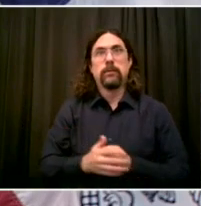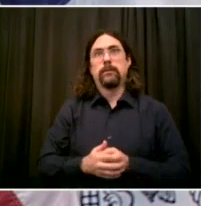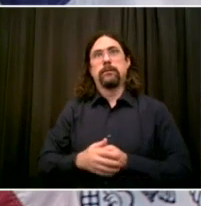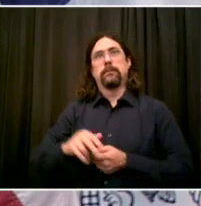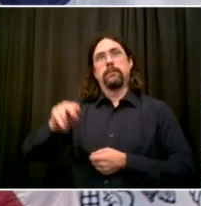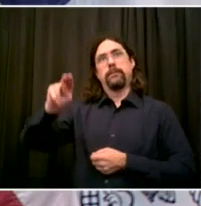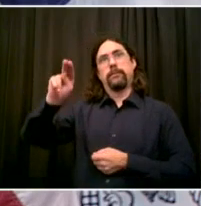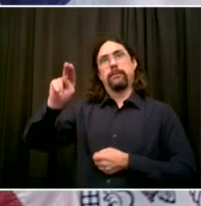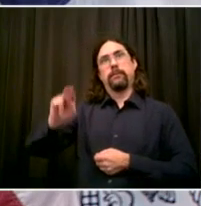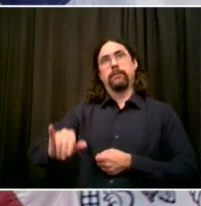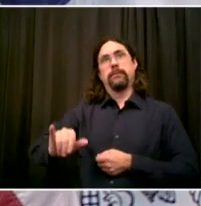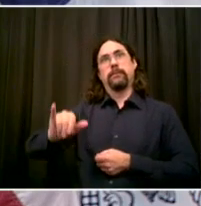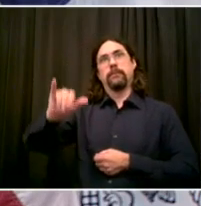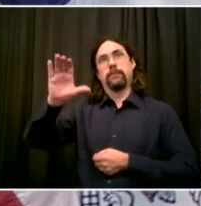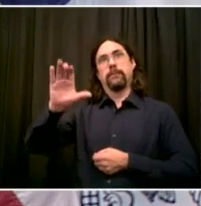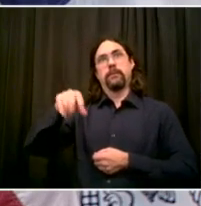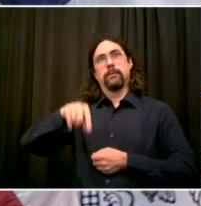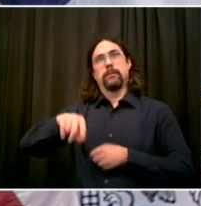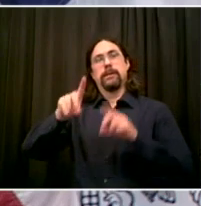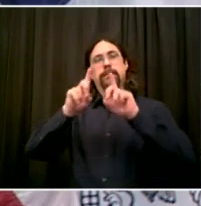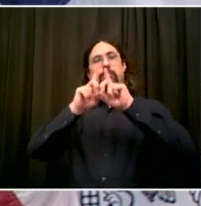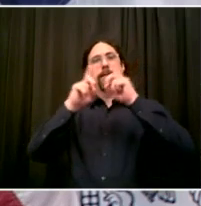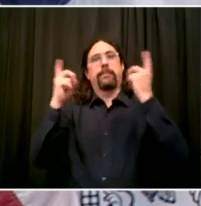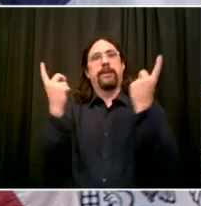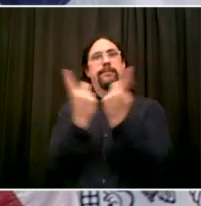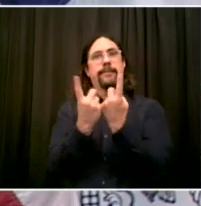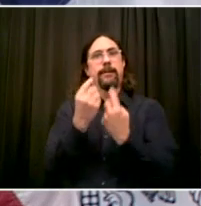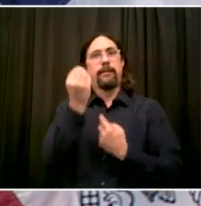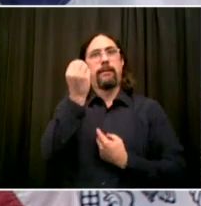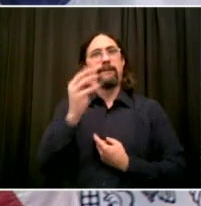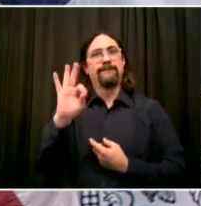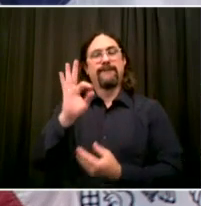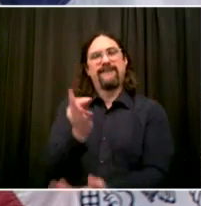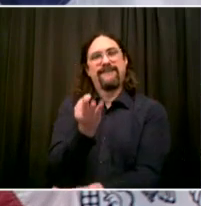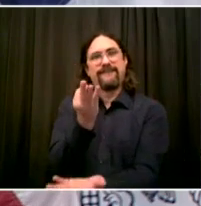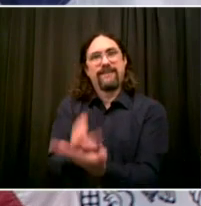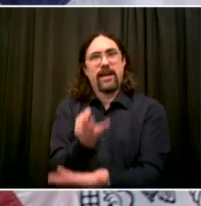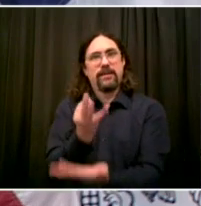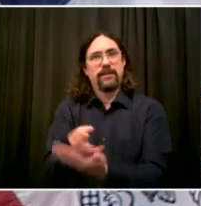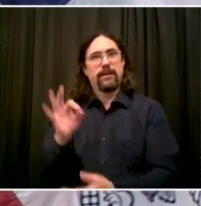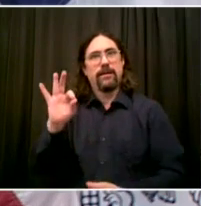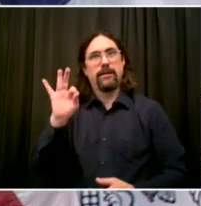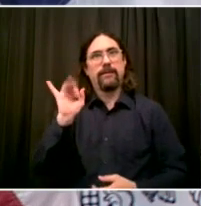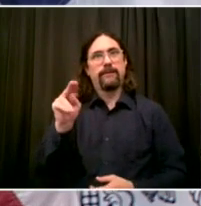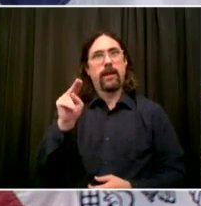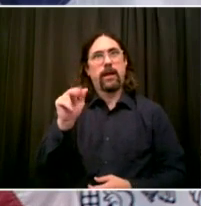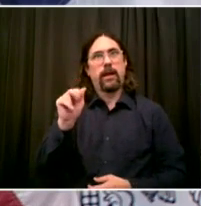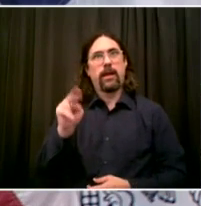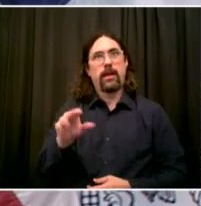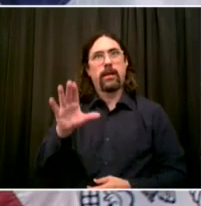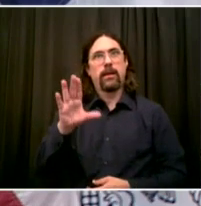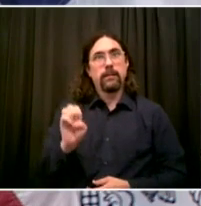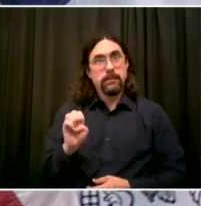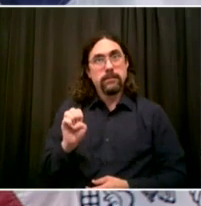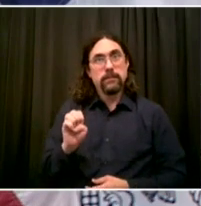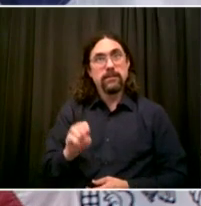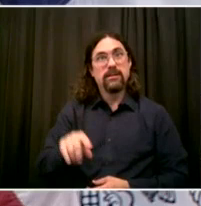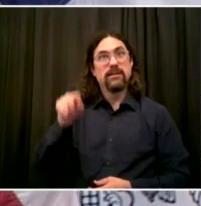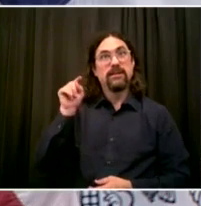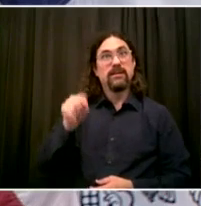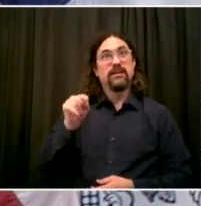code, or parking violation code, they are closed, and the people who have a lot of